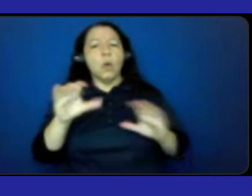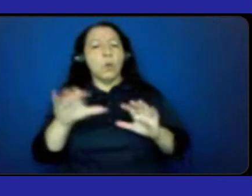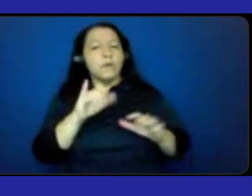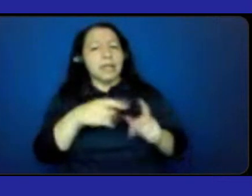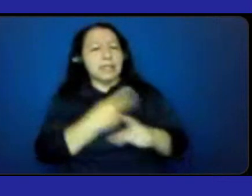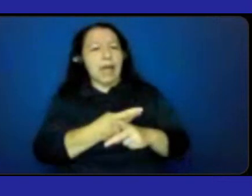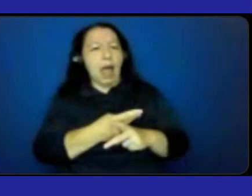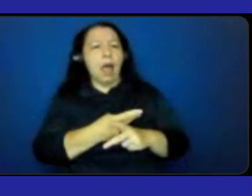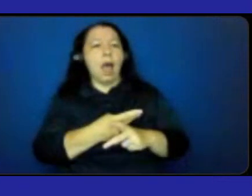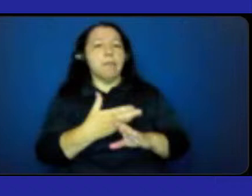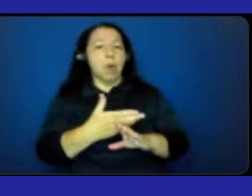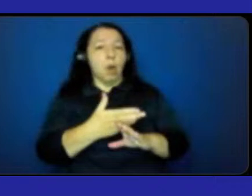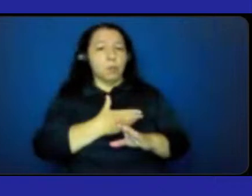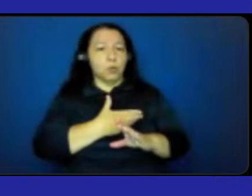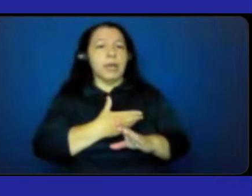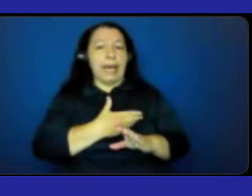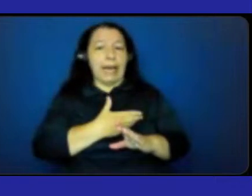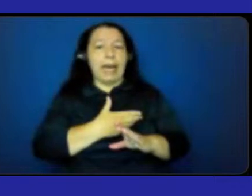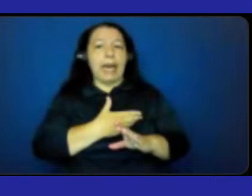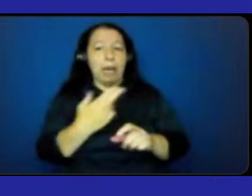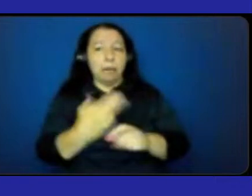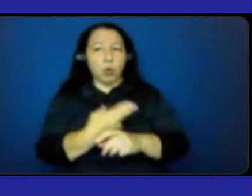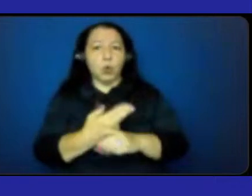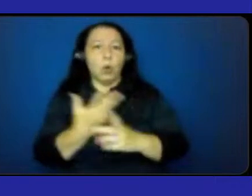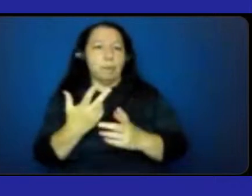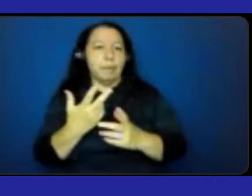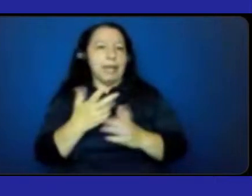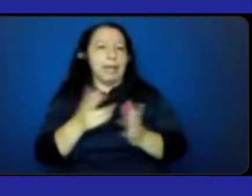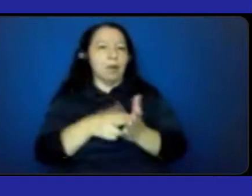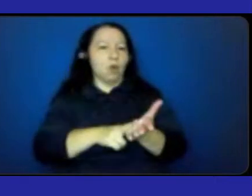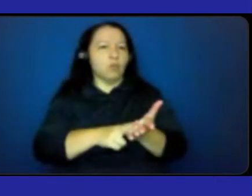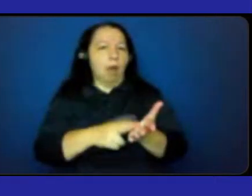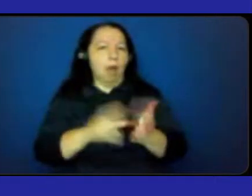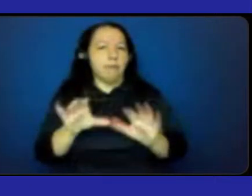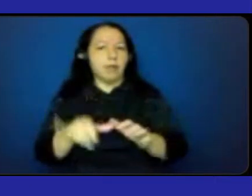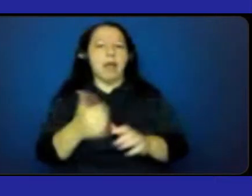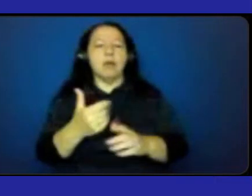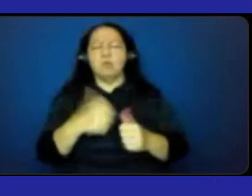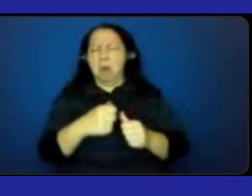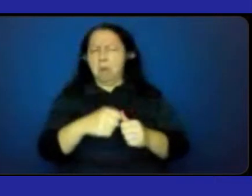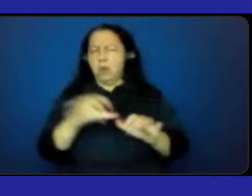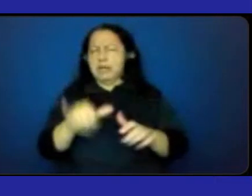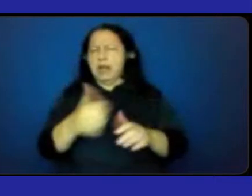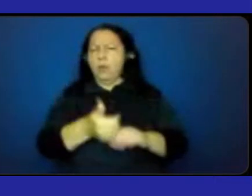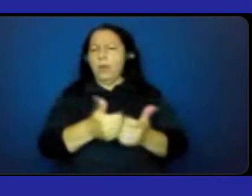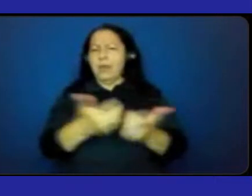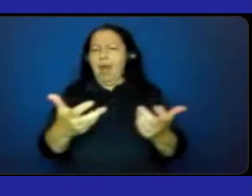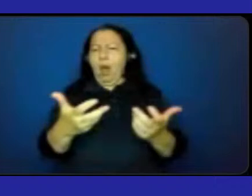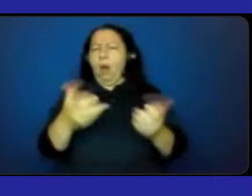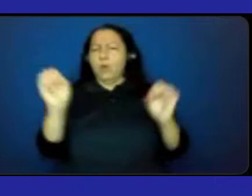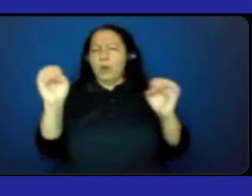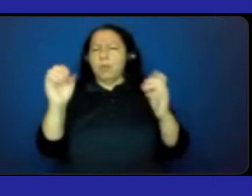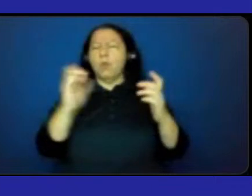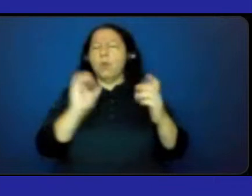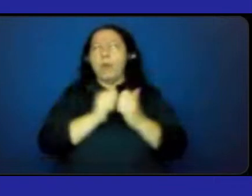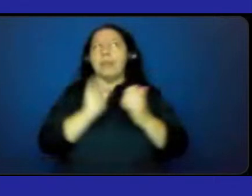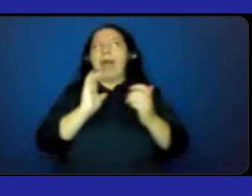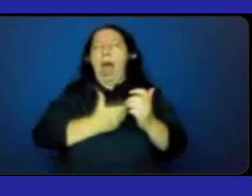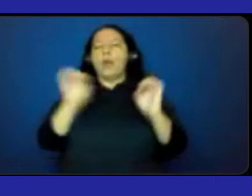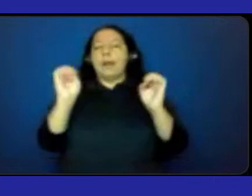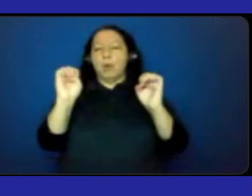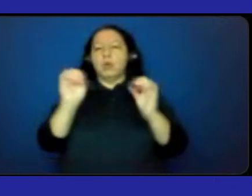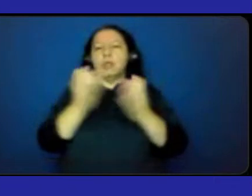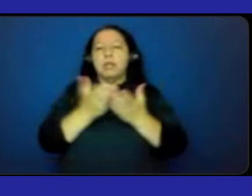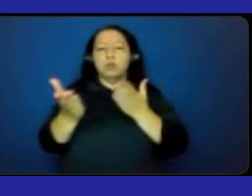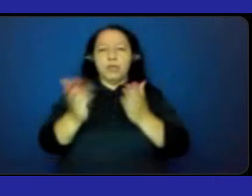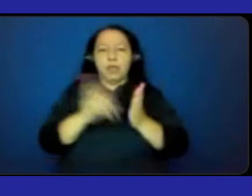procurement contracting. You could remember we did it with our emergency services contract, where in case of